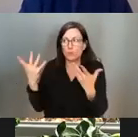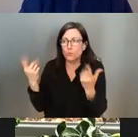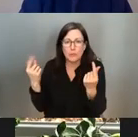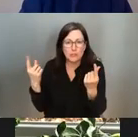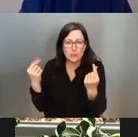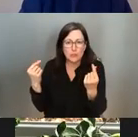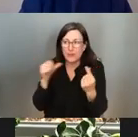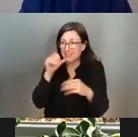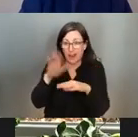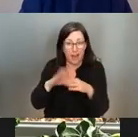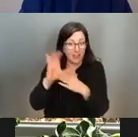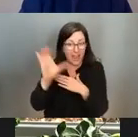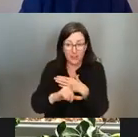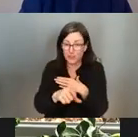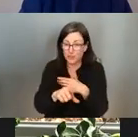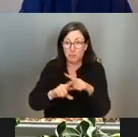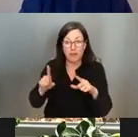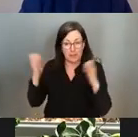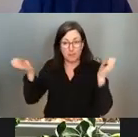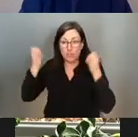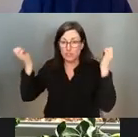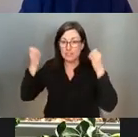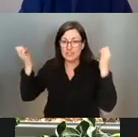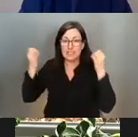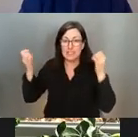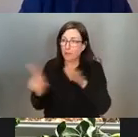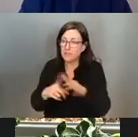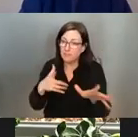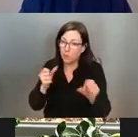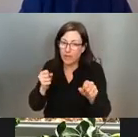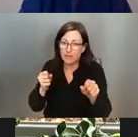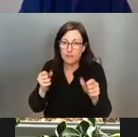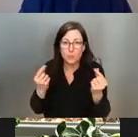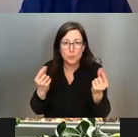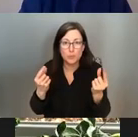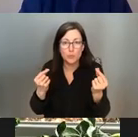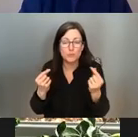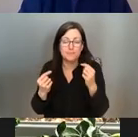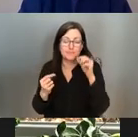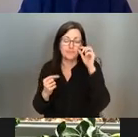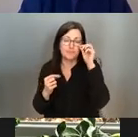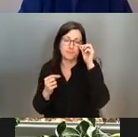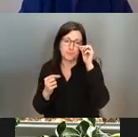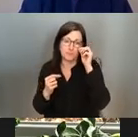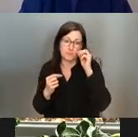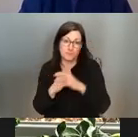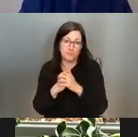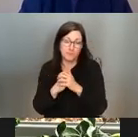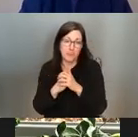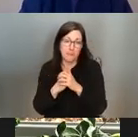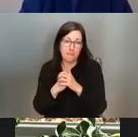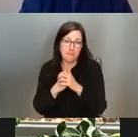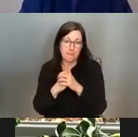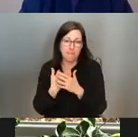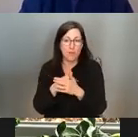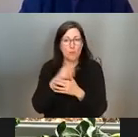That's not on the calendar. That's an emergency. It came up super quick. What do we do for that? And so our team came